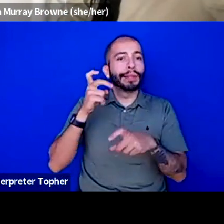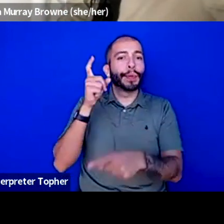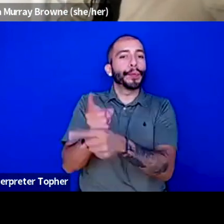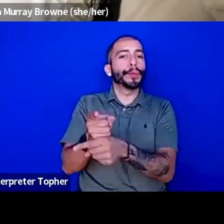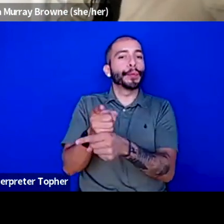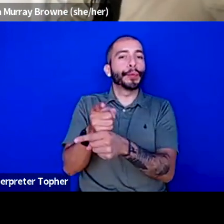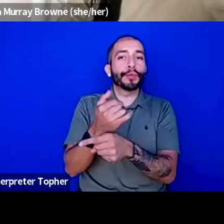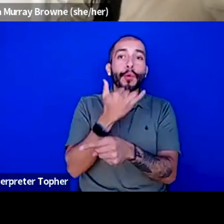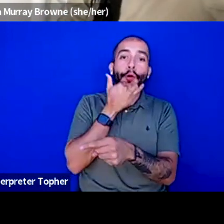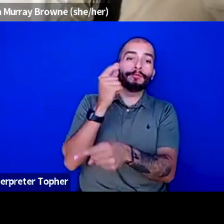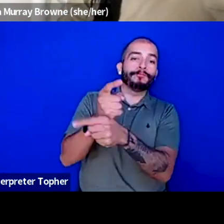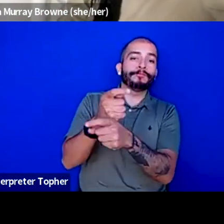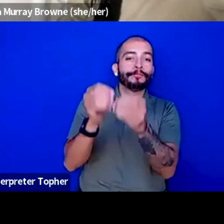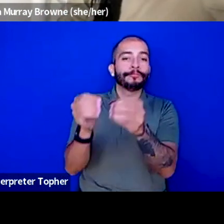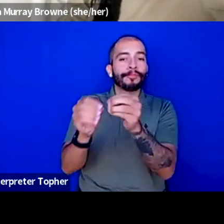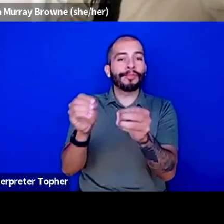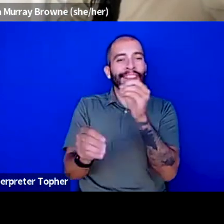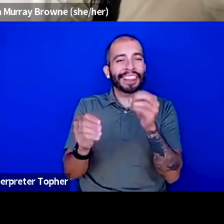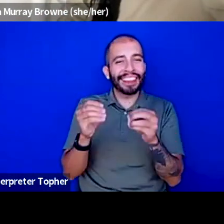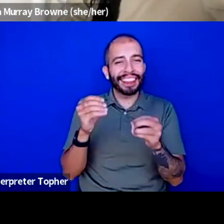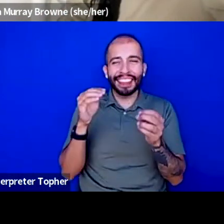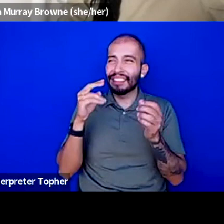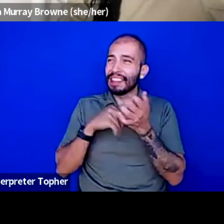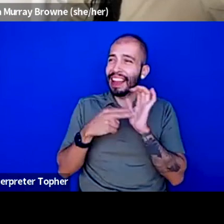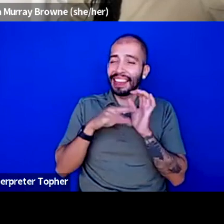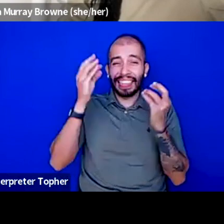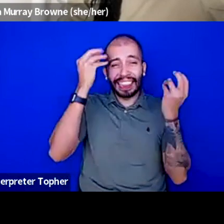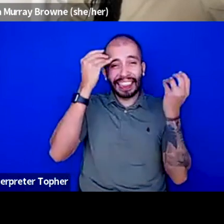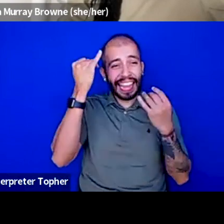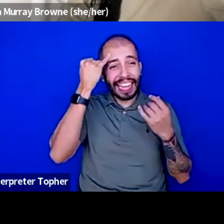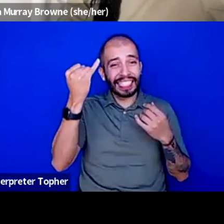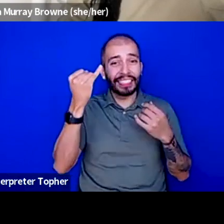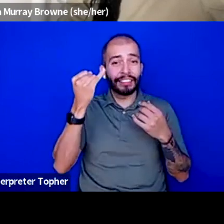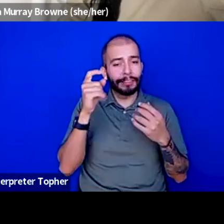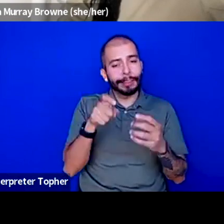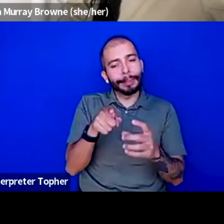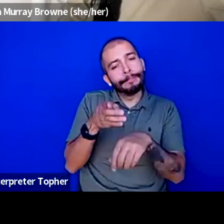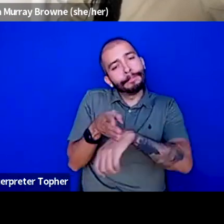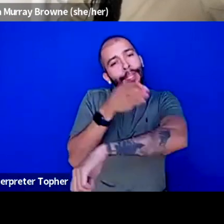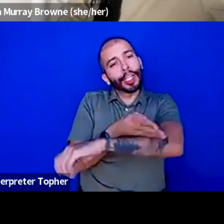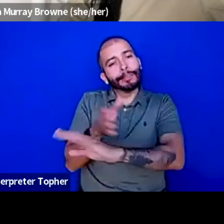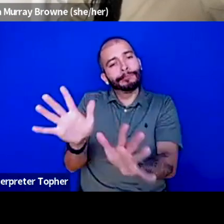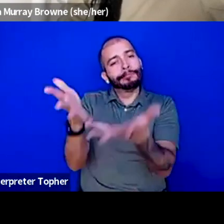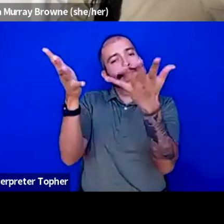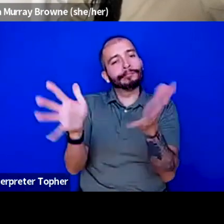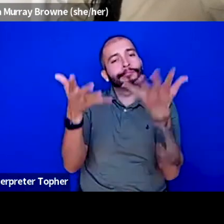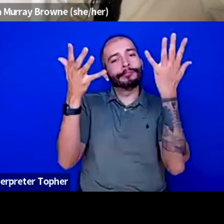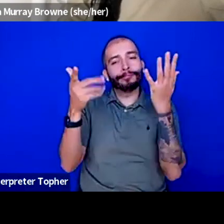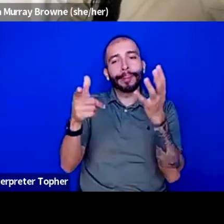whole, to make people not being unwell. And so when we think about the kind of context in which our studies are